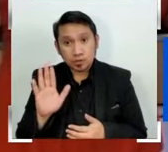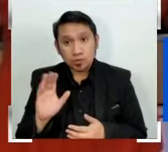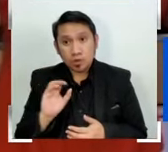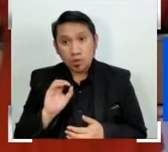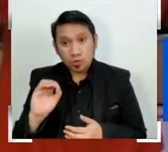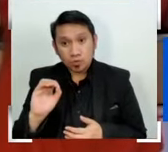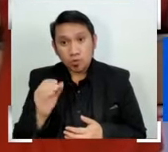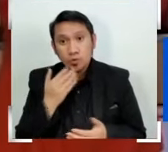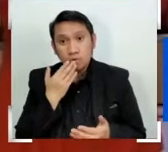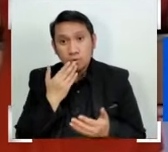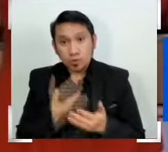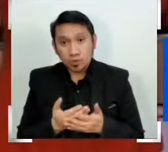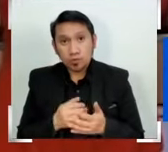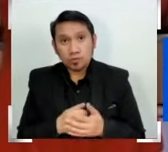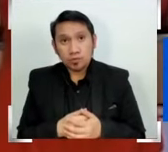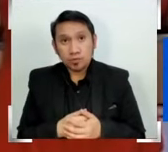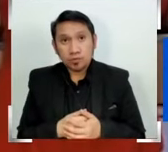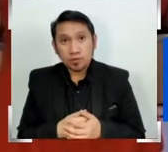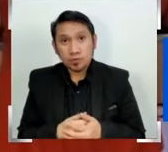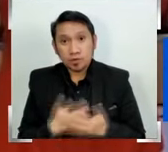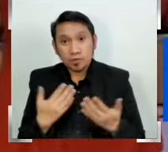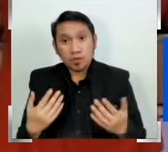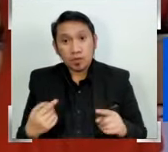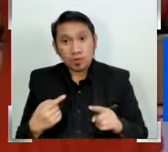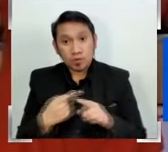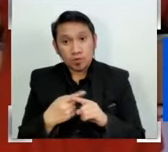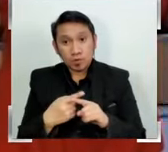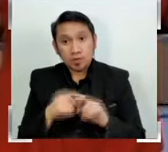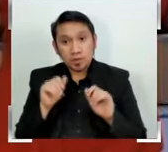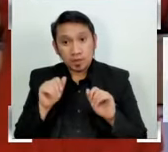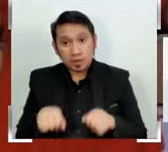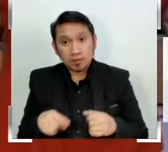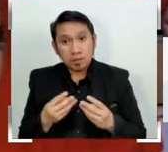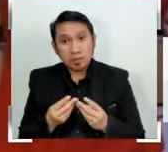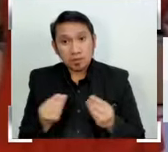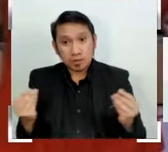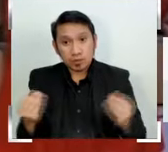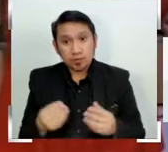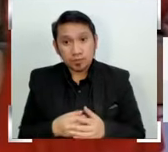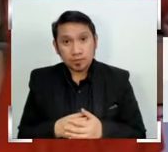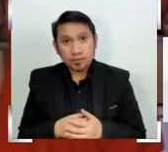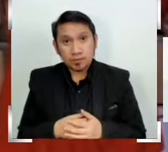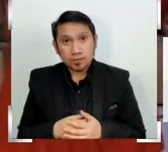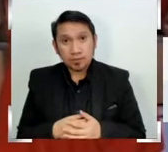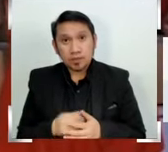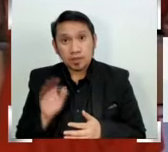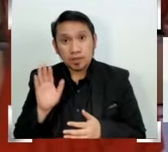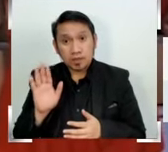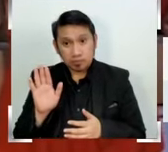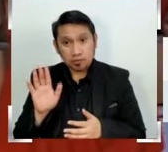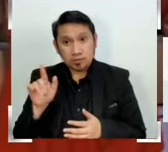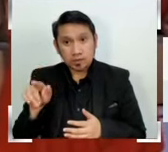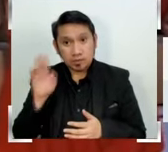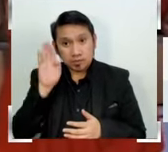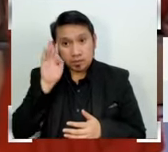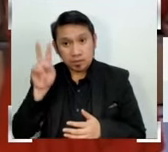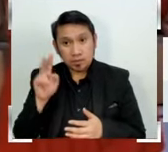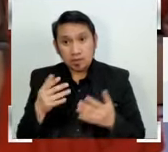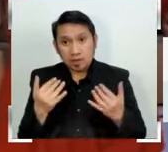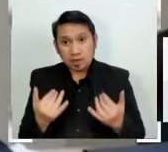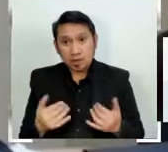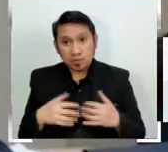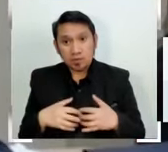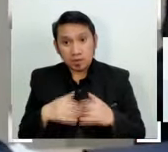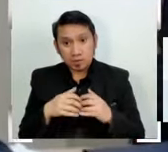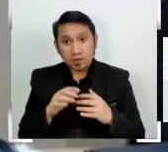the armed conflict may be resolved during his term. Sa ngayon, bubuin na ron ng NDFP ang kanilang peace